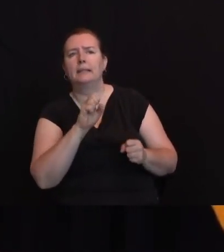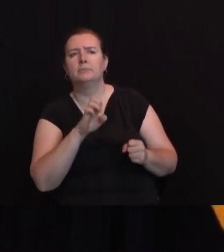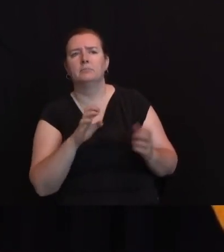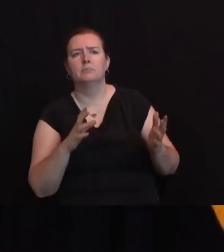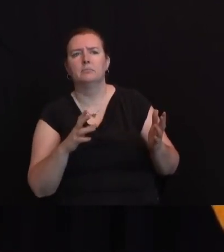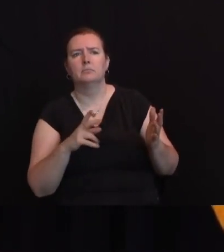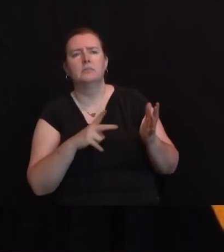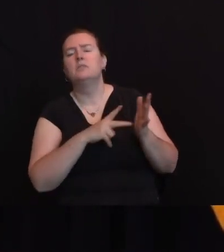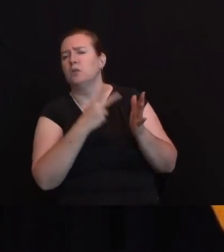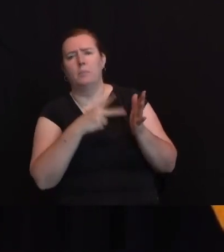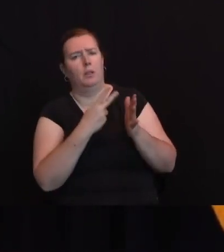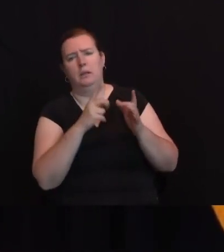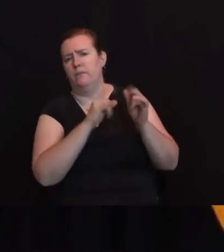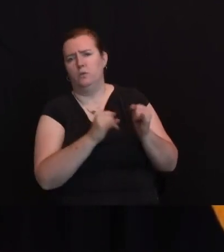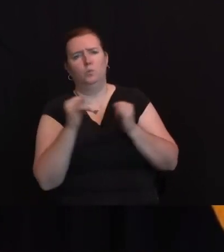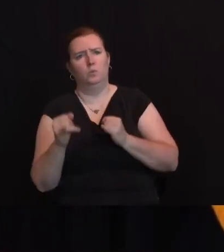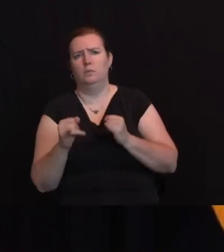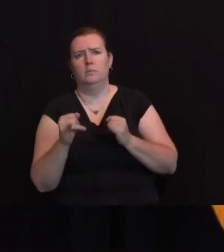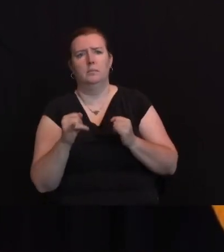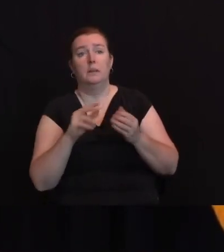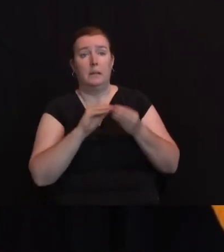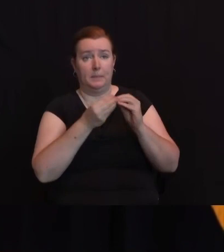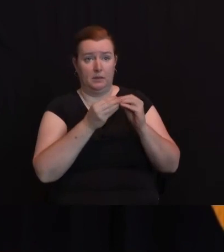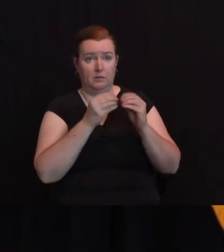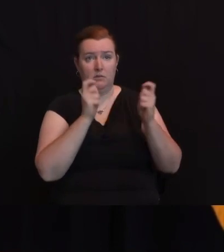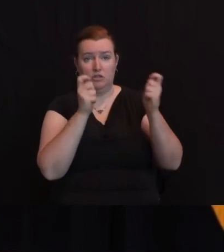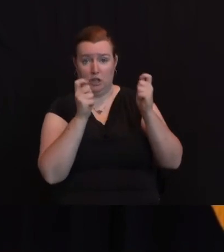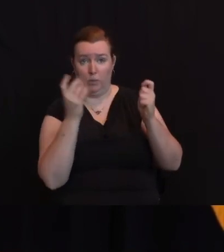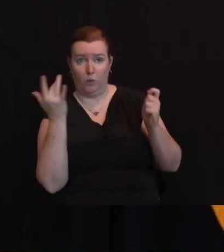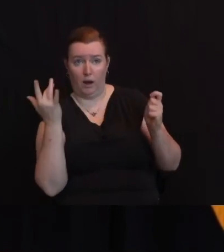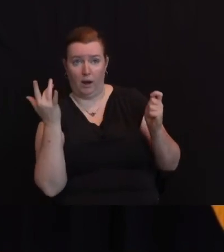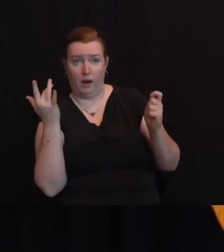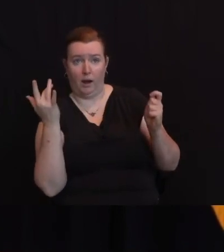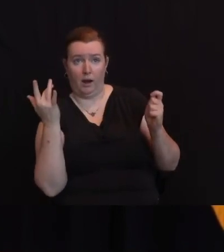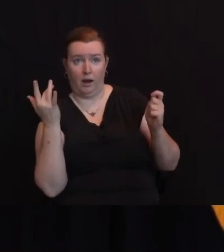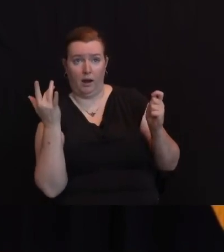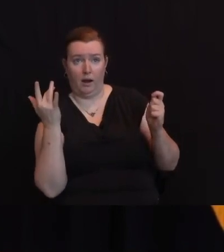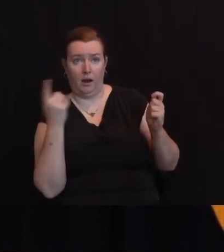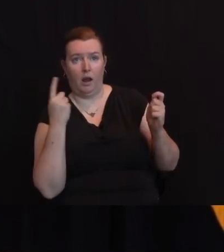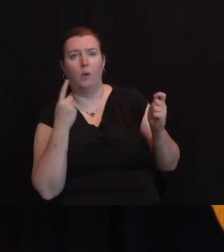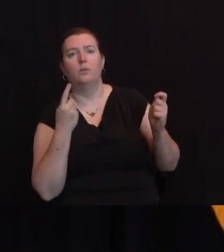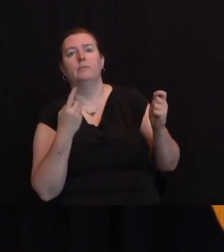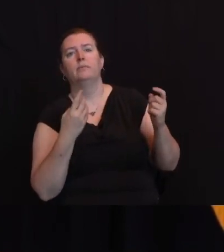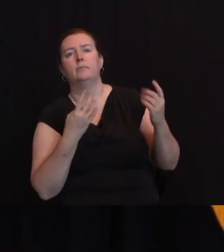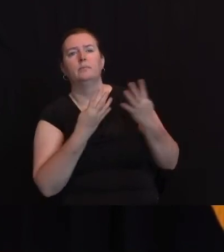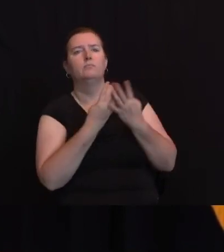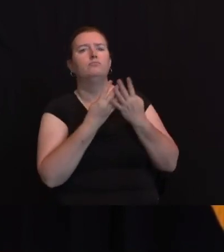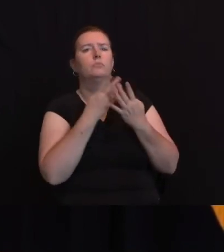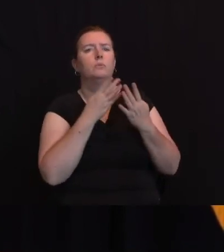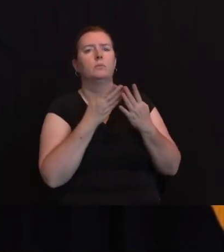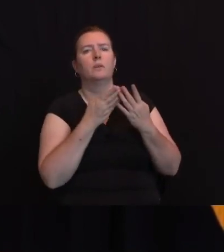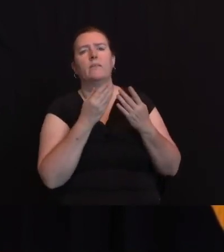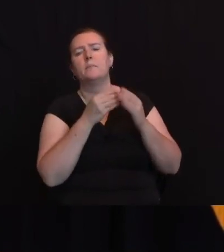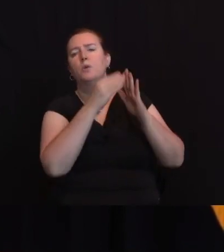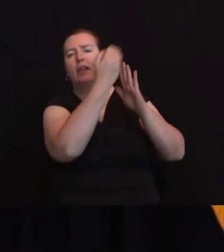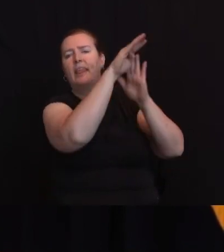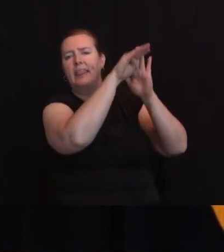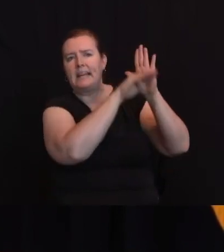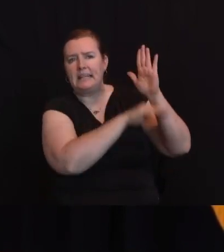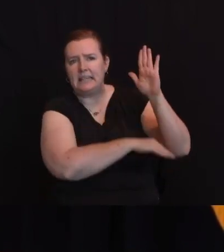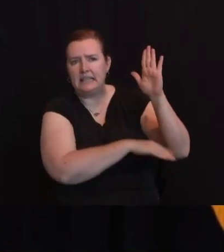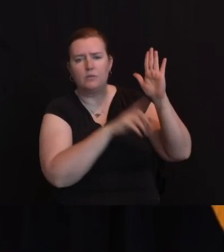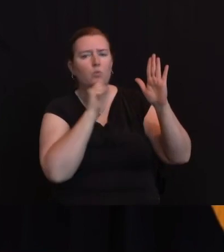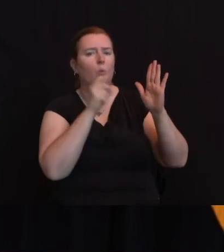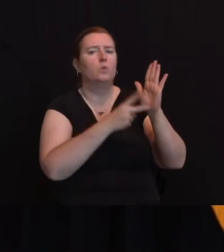and one of the reasons you'll see our numbers sometimes change, for example, is because we're always calling back through the list to make sure that there aren't duplicates in there. So no, the